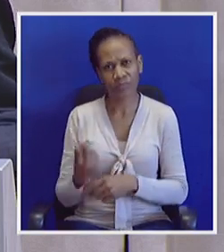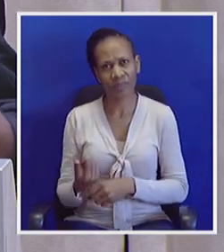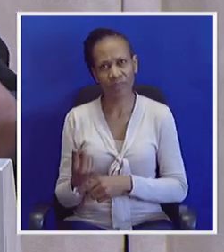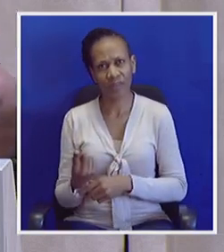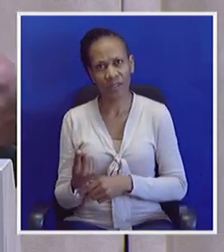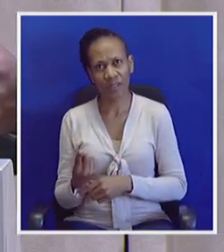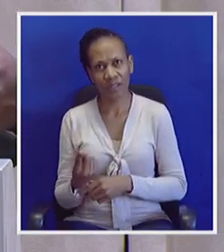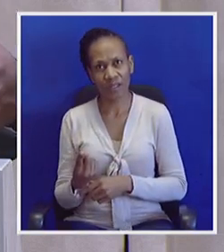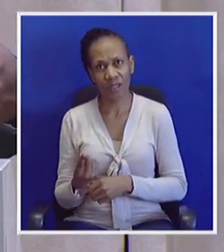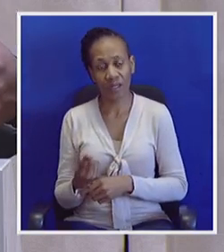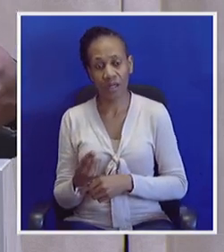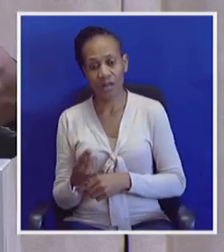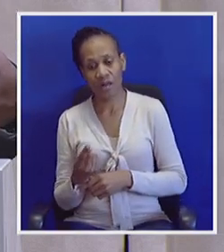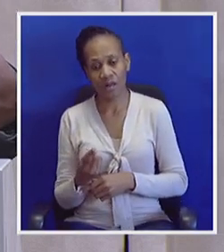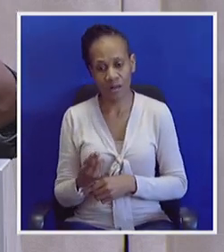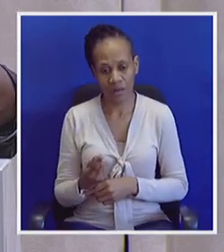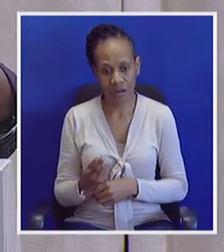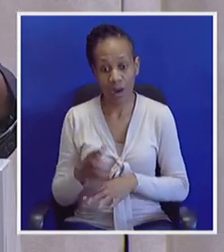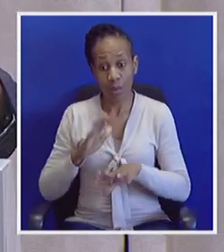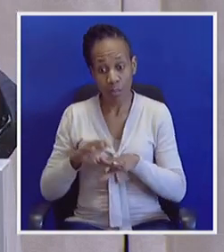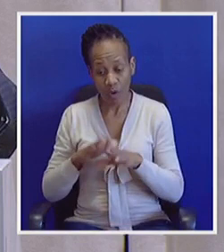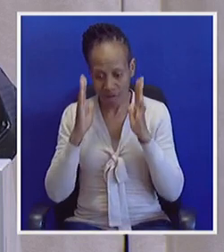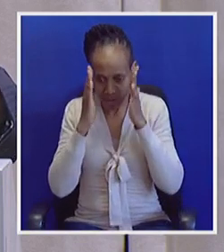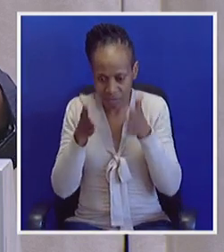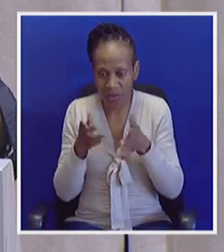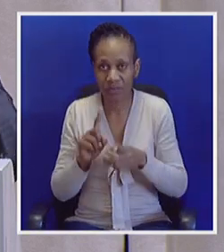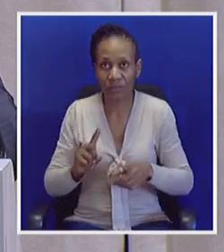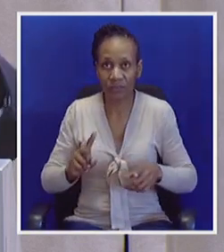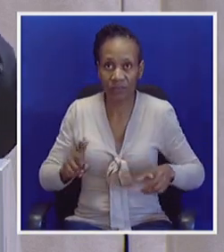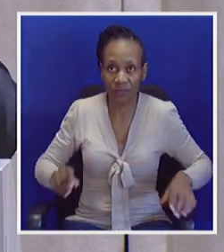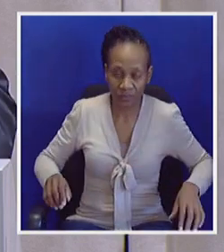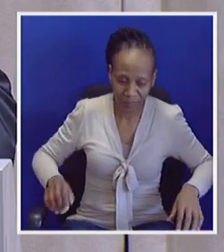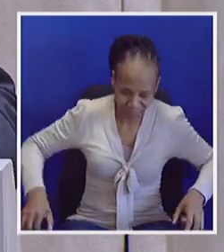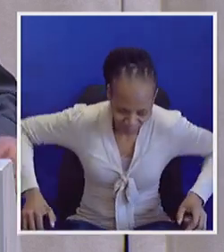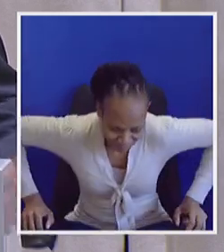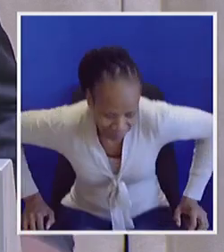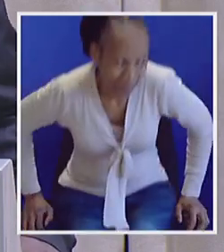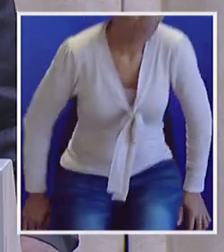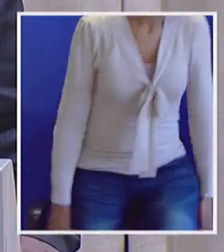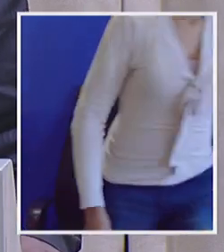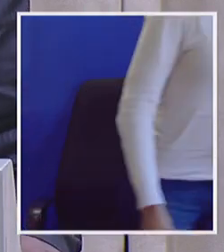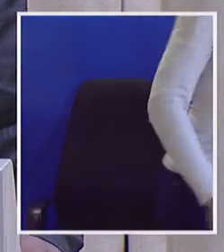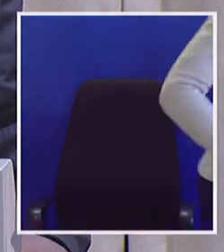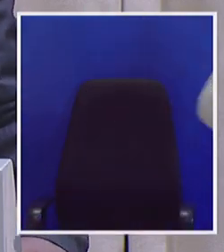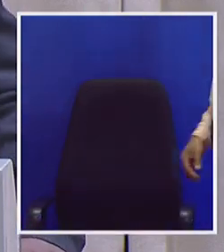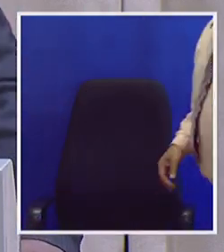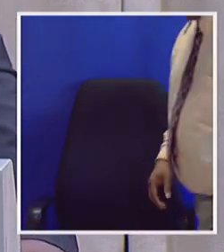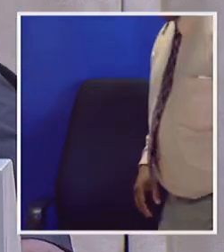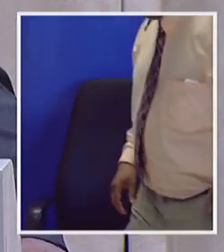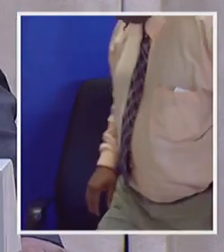with federalism. It has a lot more to do with how they focus on